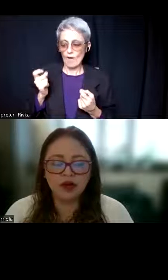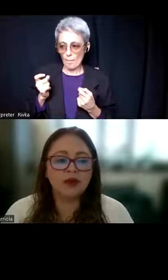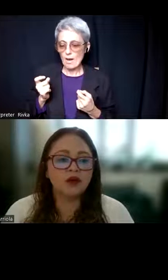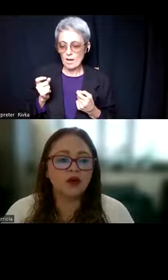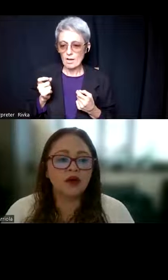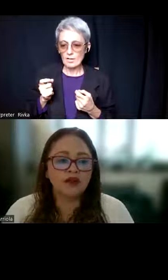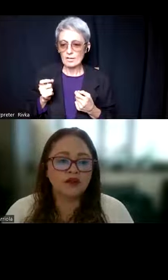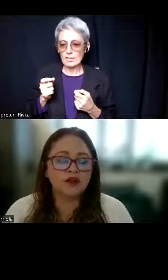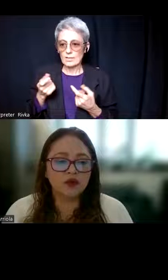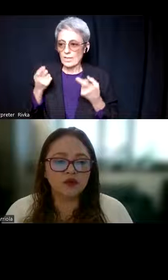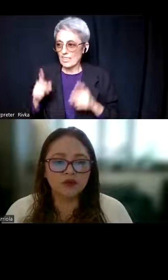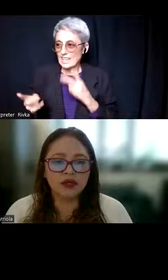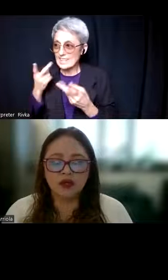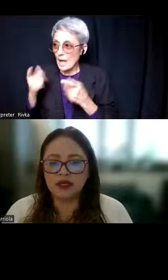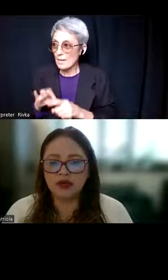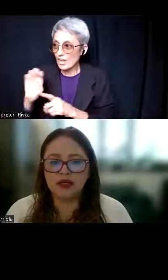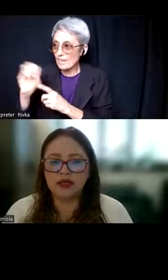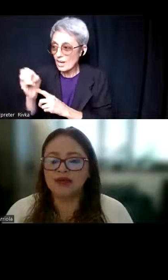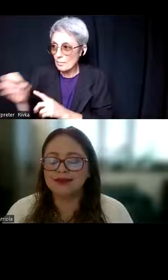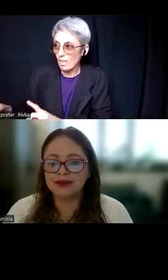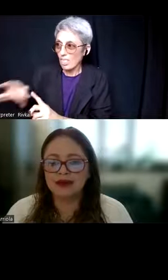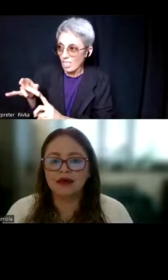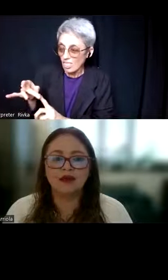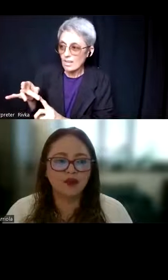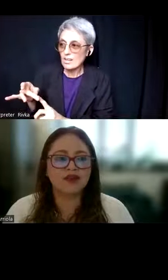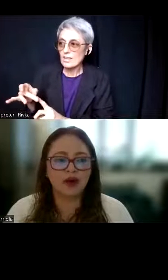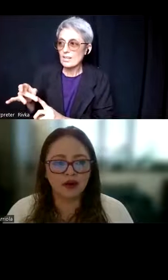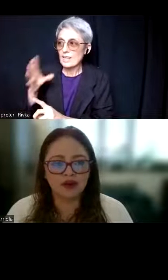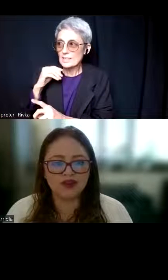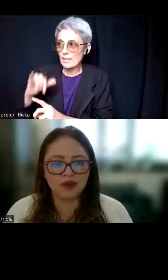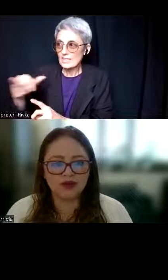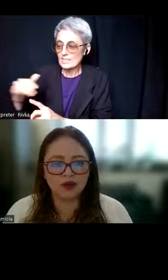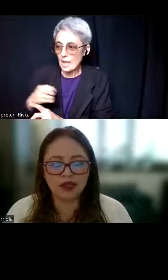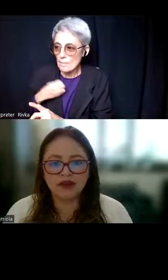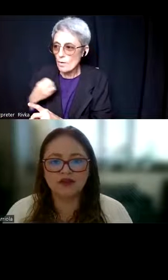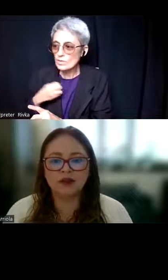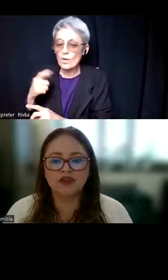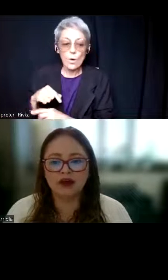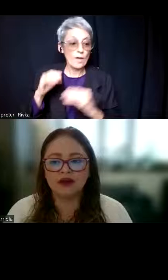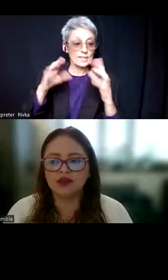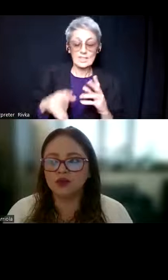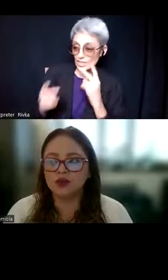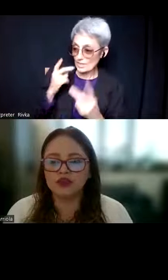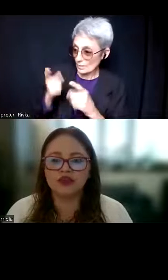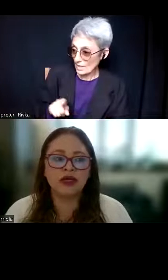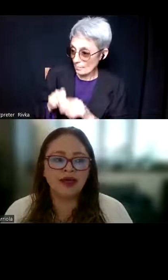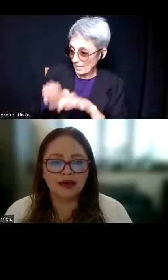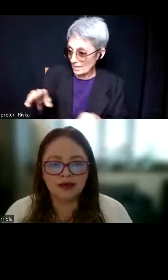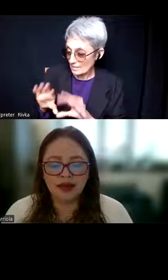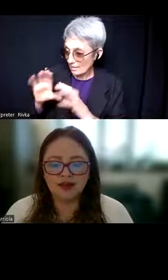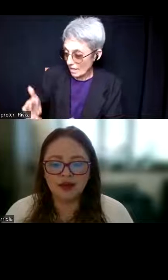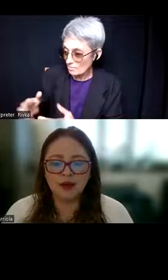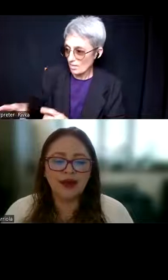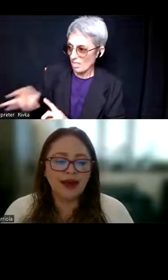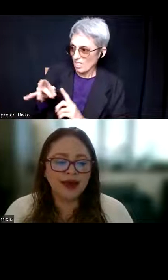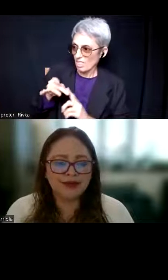their environment, or as a result of what they're hearing and seeing of what's going on with the students in their classroom, and trying to bridge and